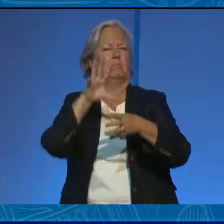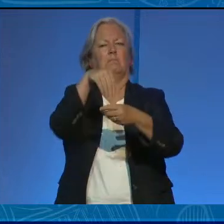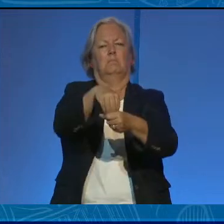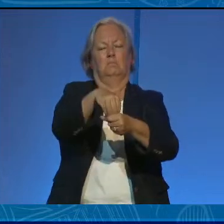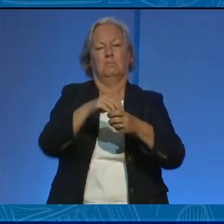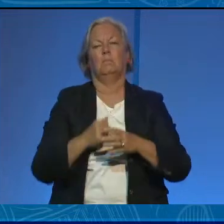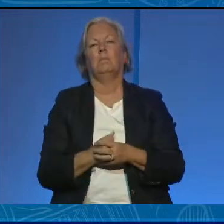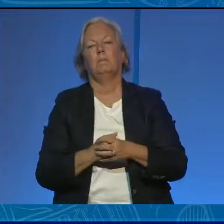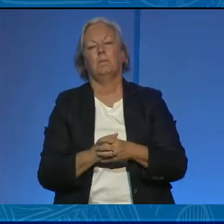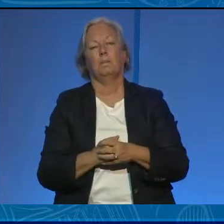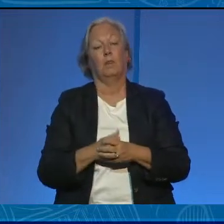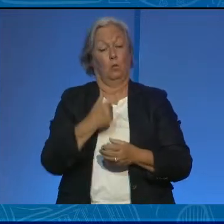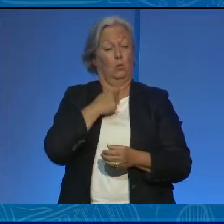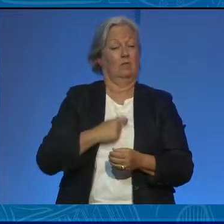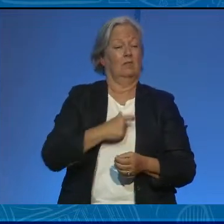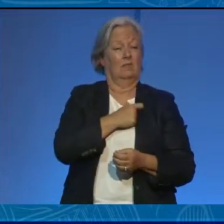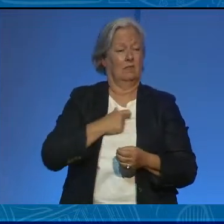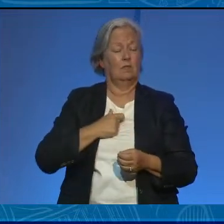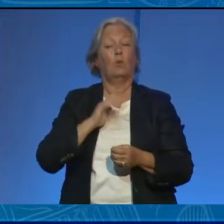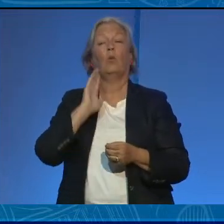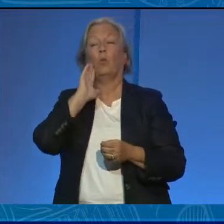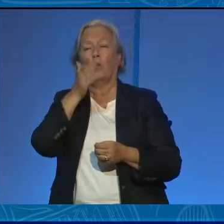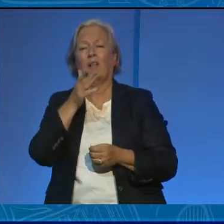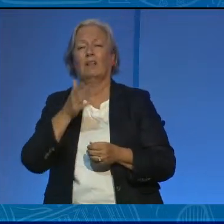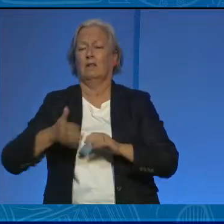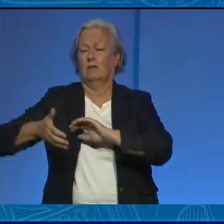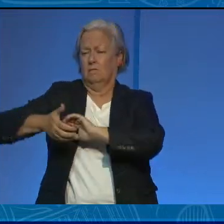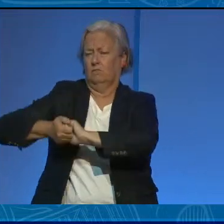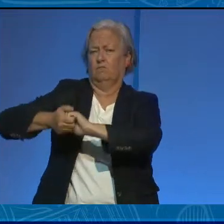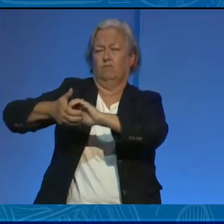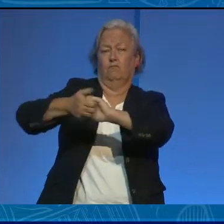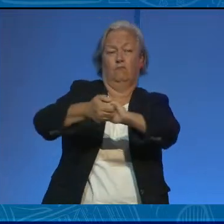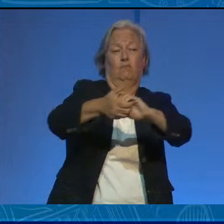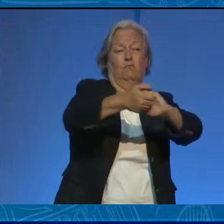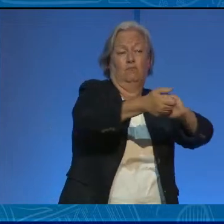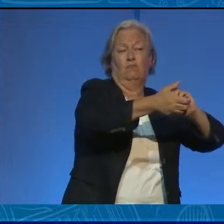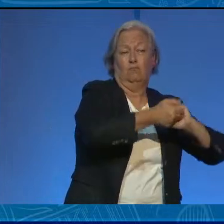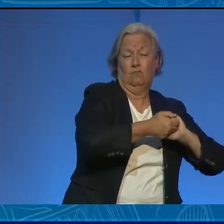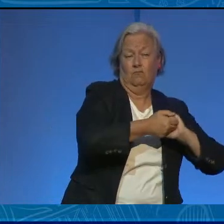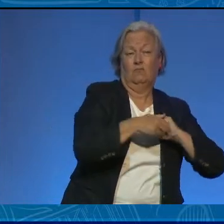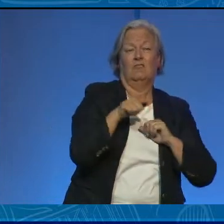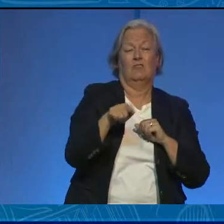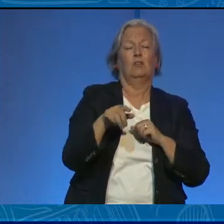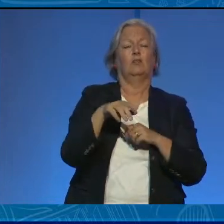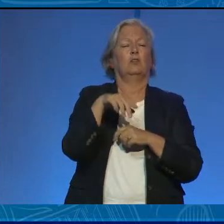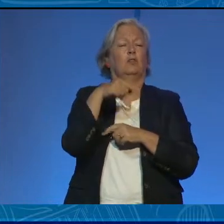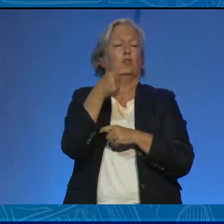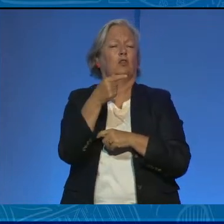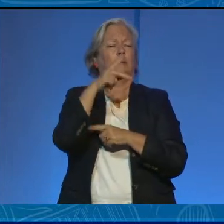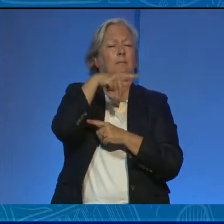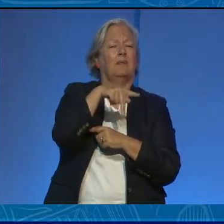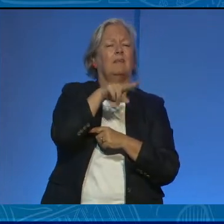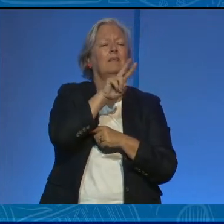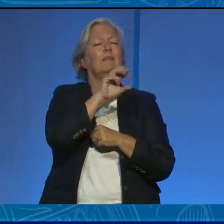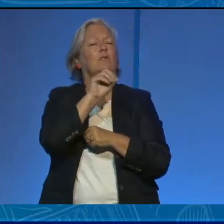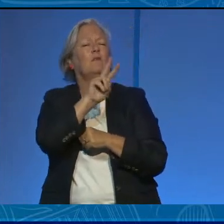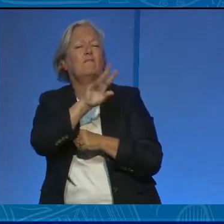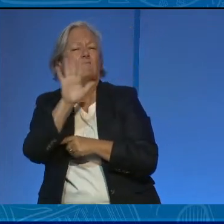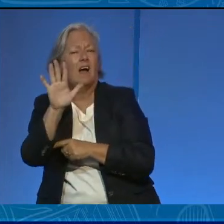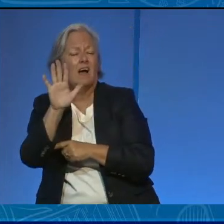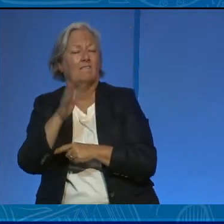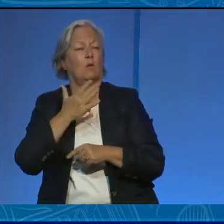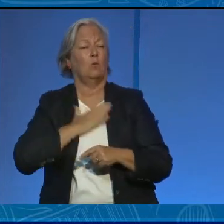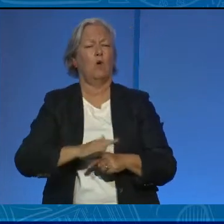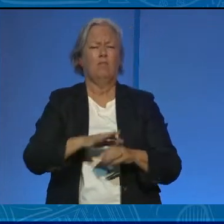Switzerland will collaborate with all partners to ensure that the GP 2025 program highlights best